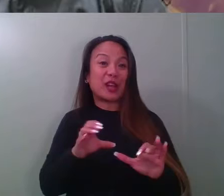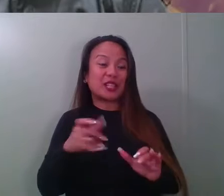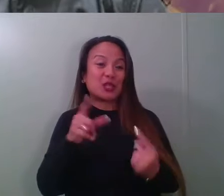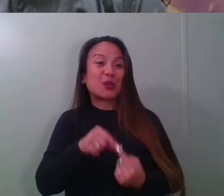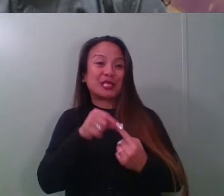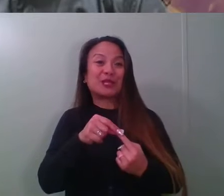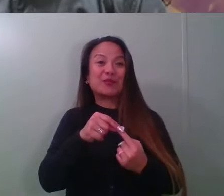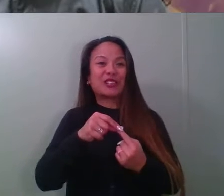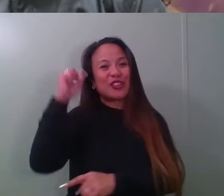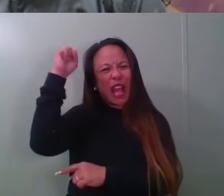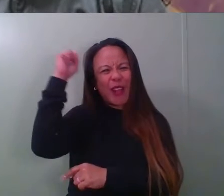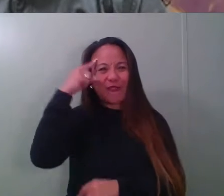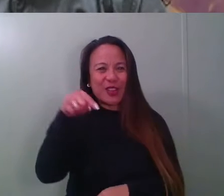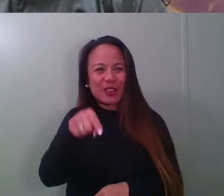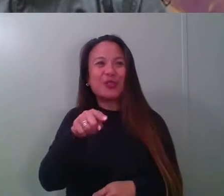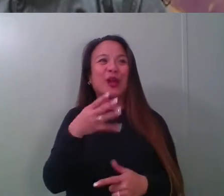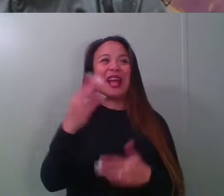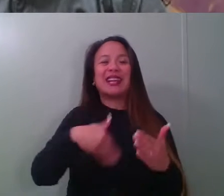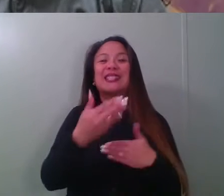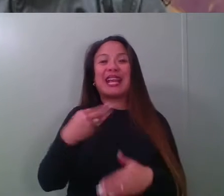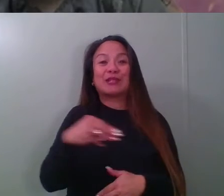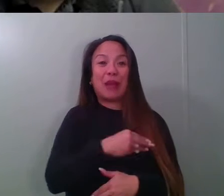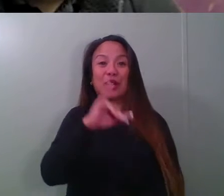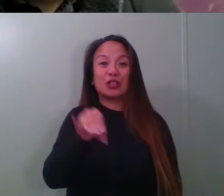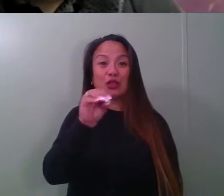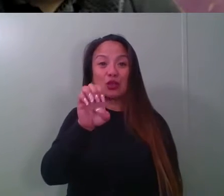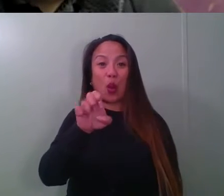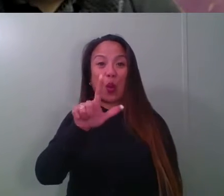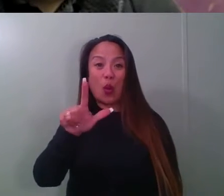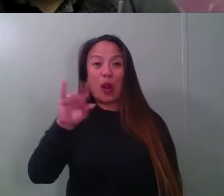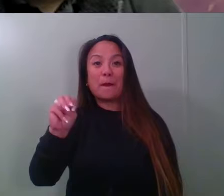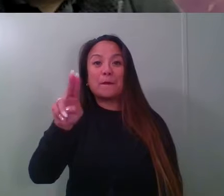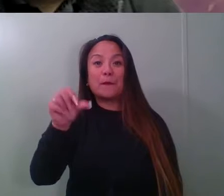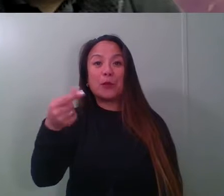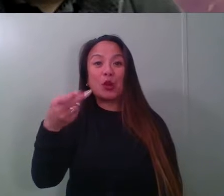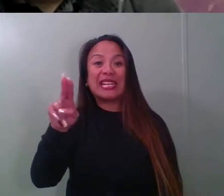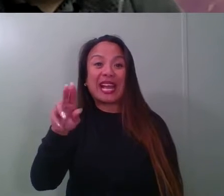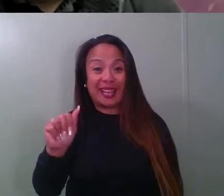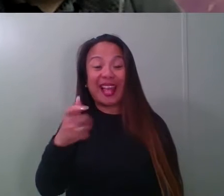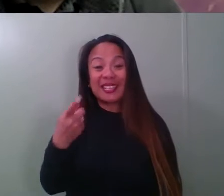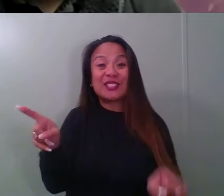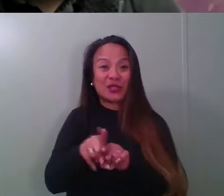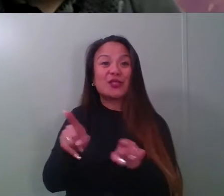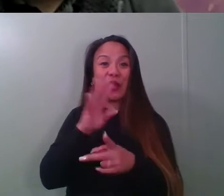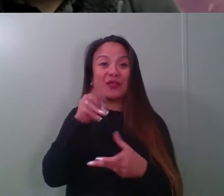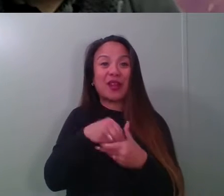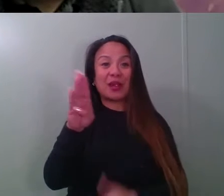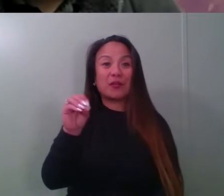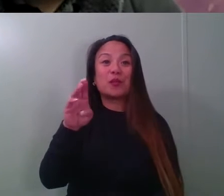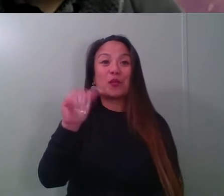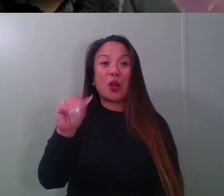just want to do a particular shout out to you and our next team member. You're going to meet Joel Mungia, who also has been part